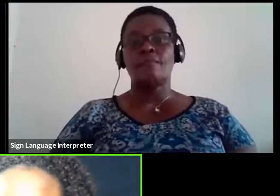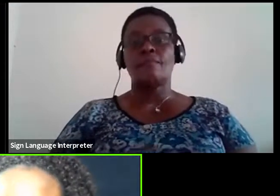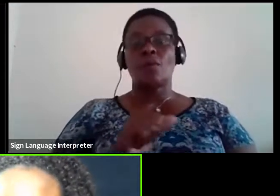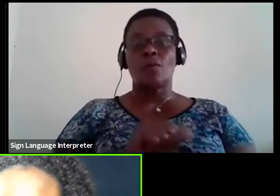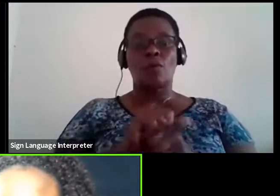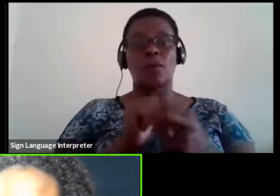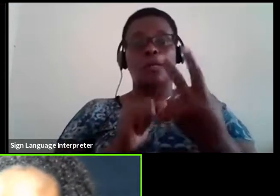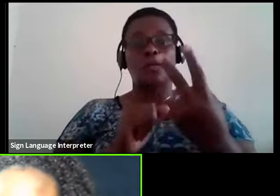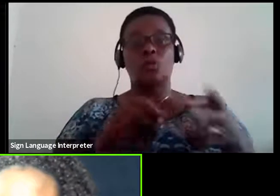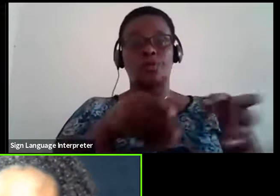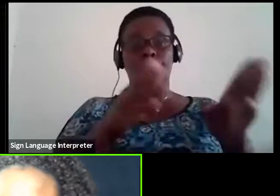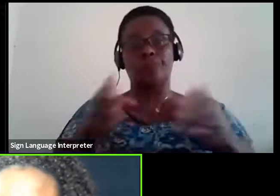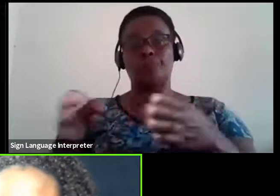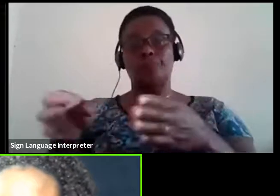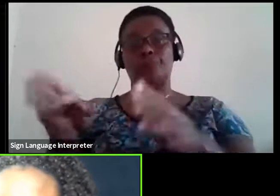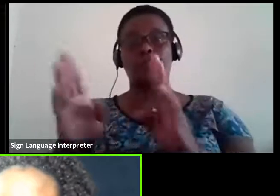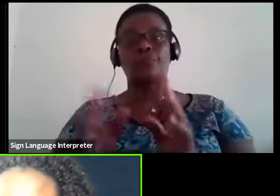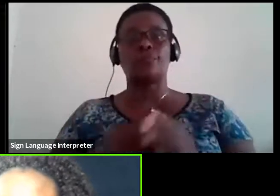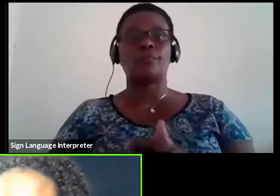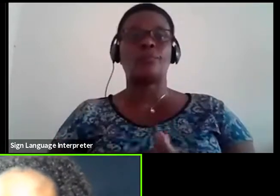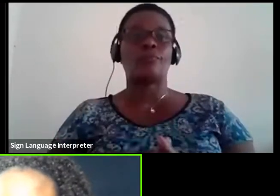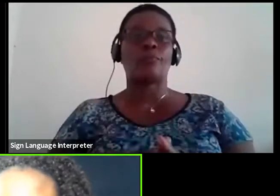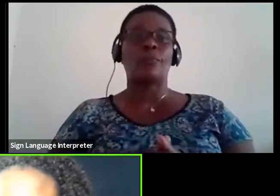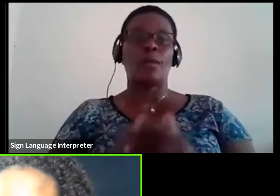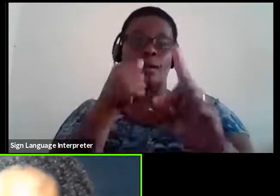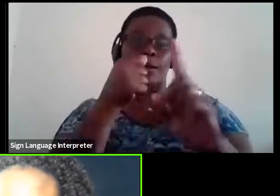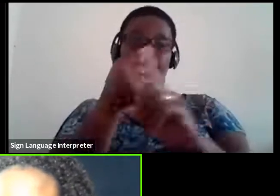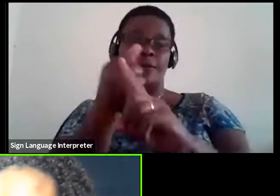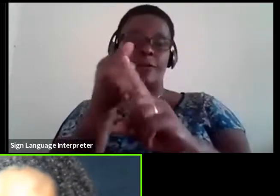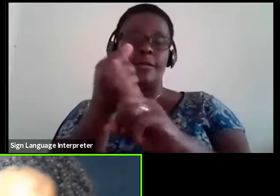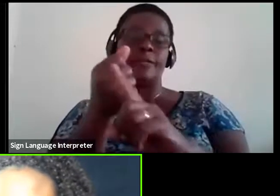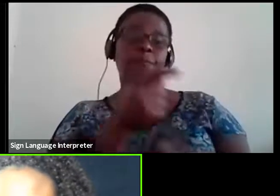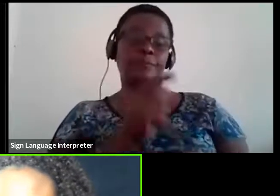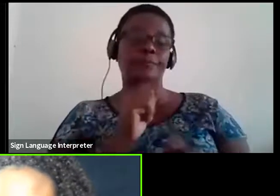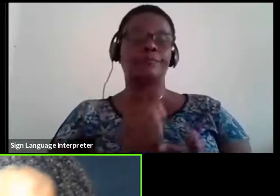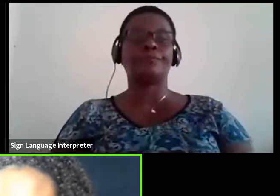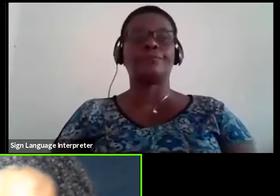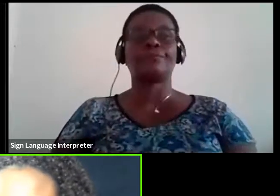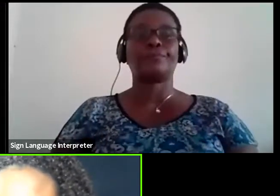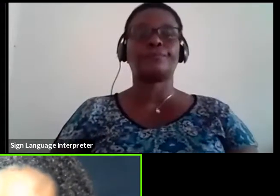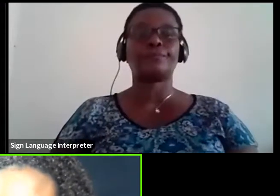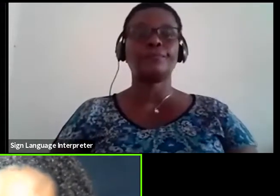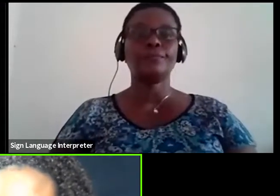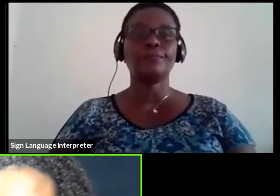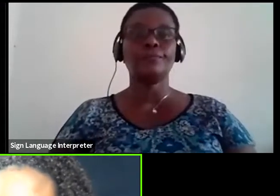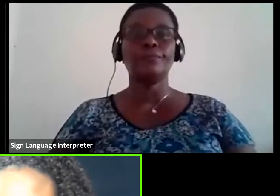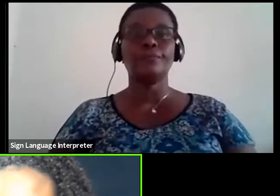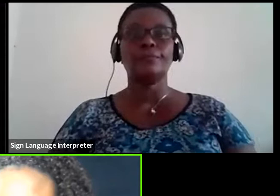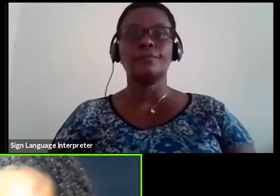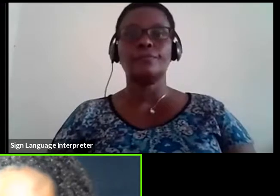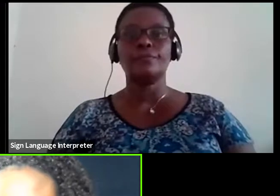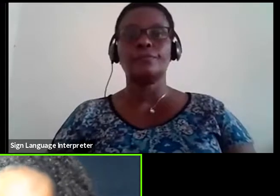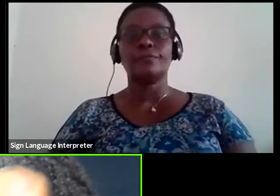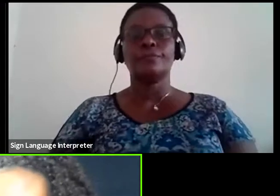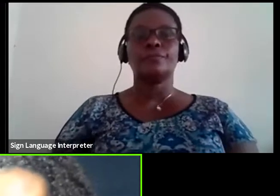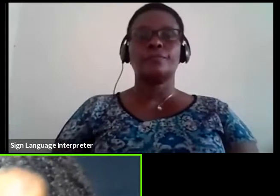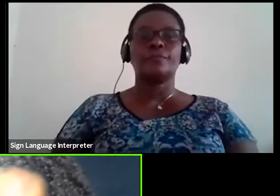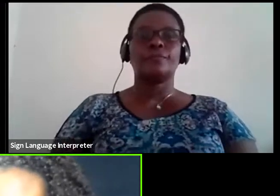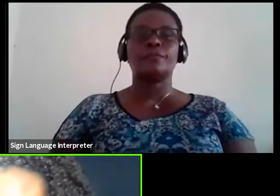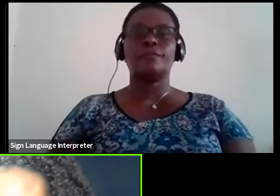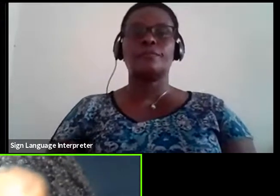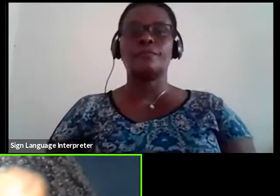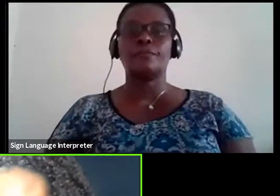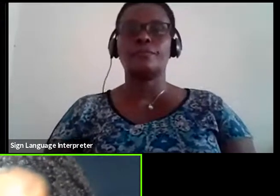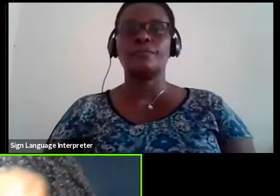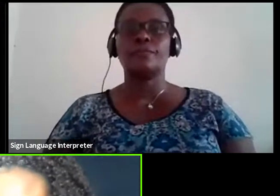inclusion and of course, digital rights advocacy. So, you know, with our digital inclusion stream of work, of course, we have, you know, we teach